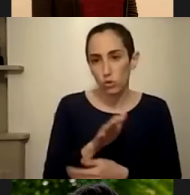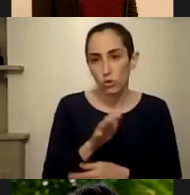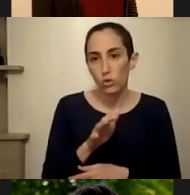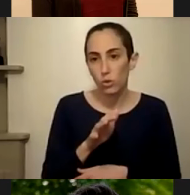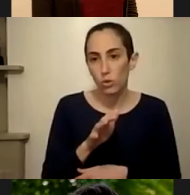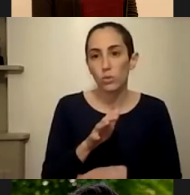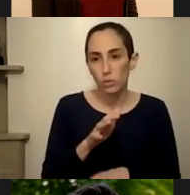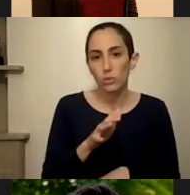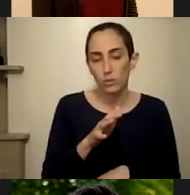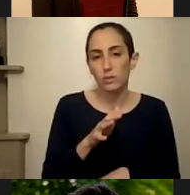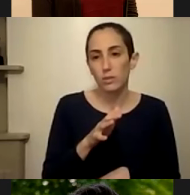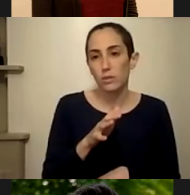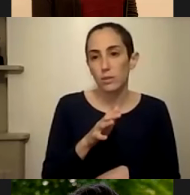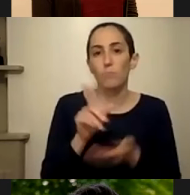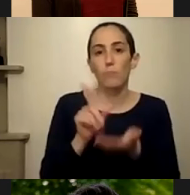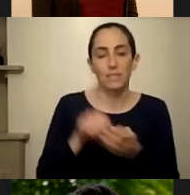to be published in Cell.